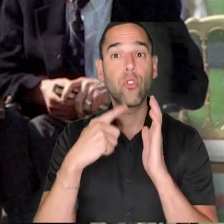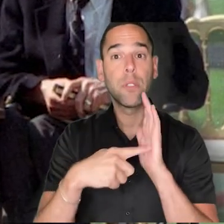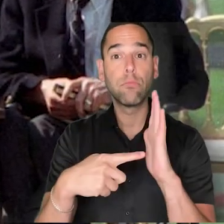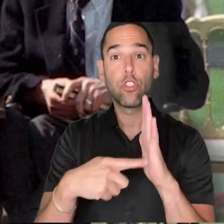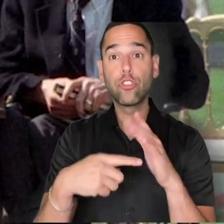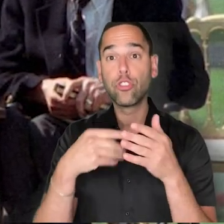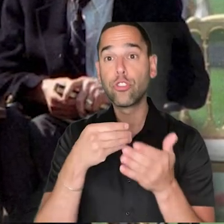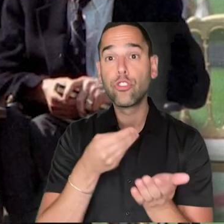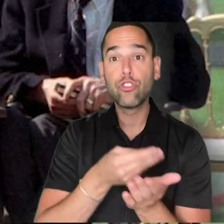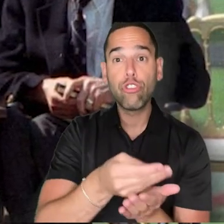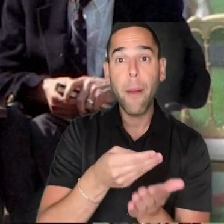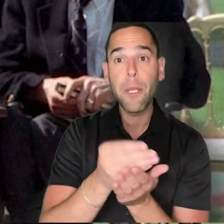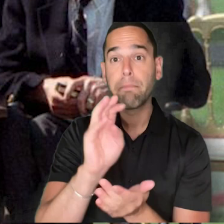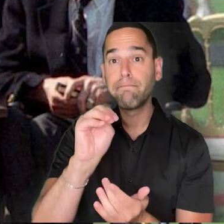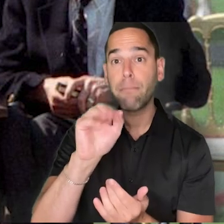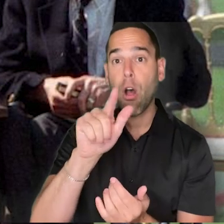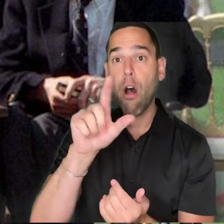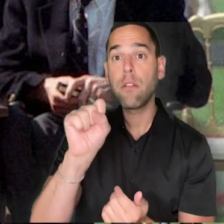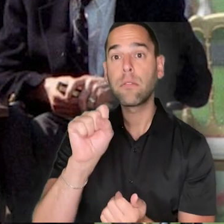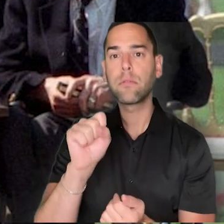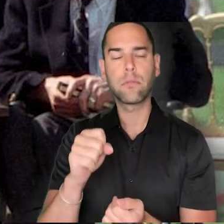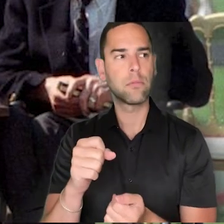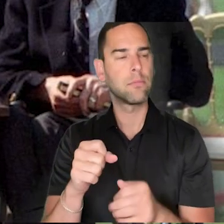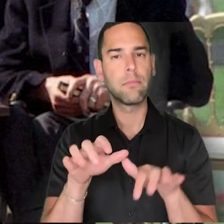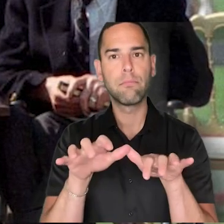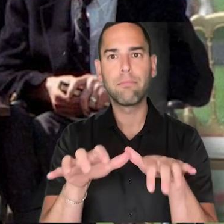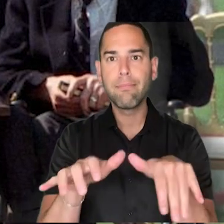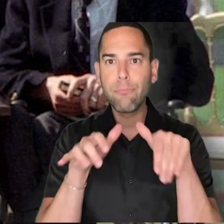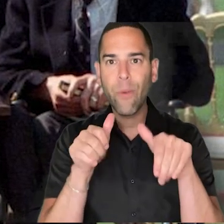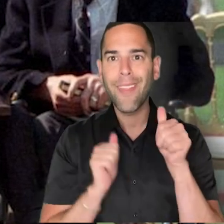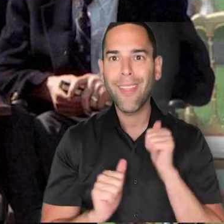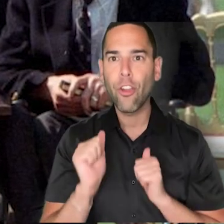malls were being constructed, when movie theaters were being